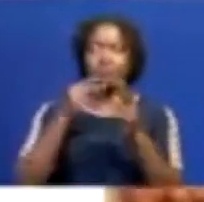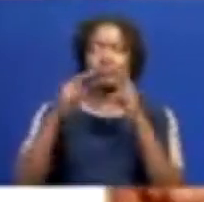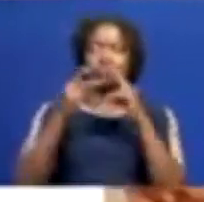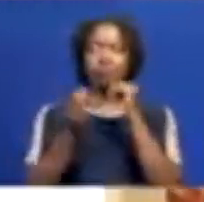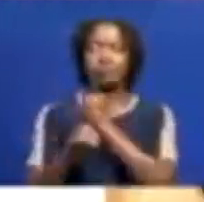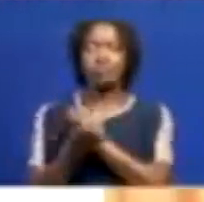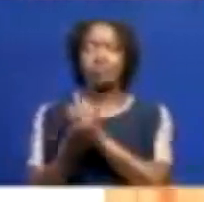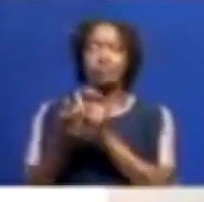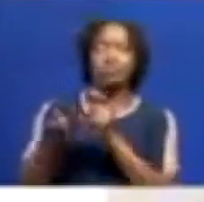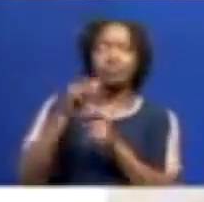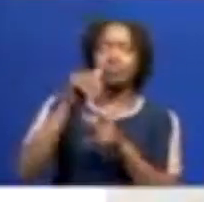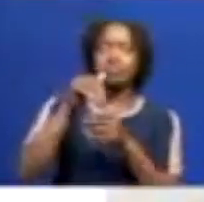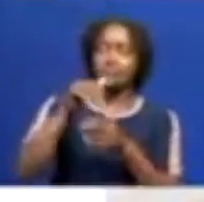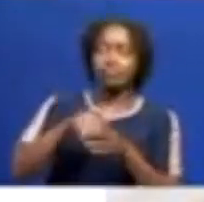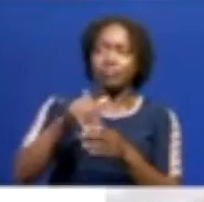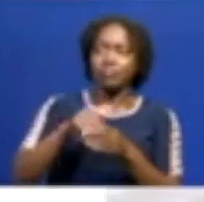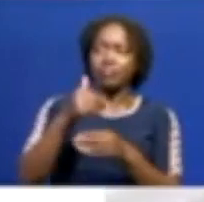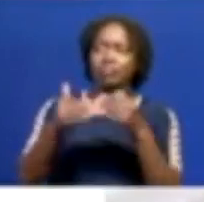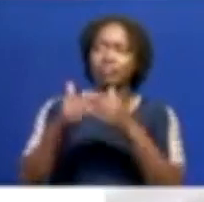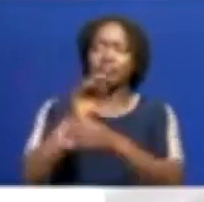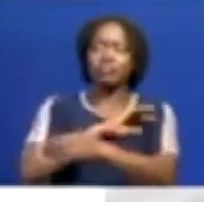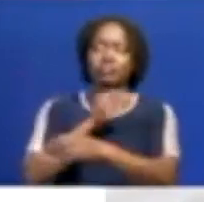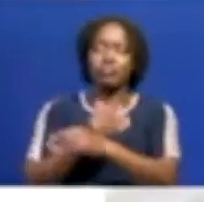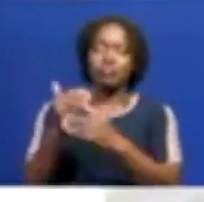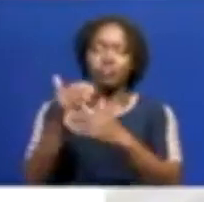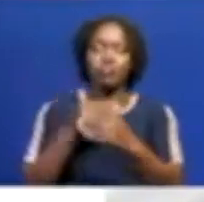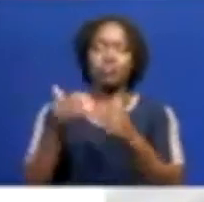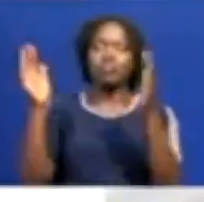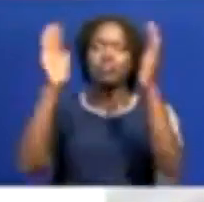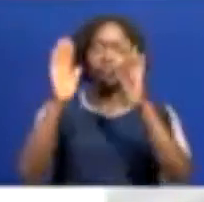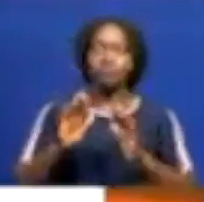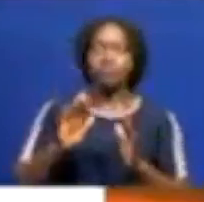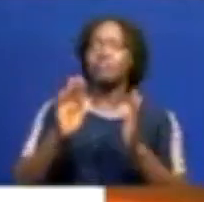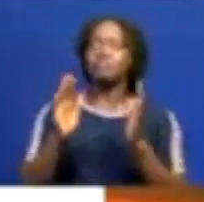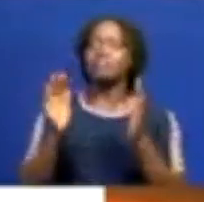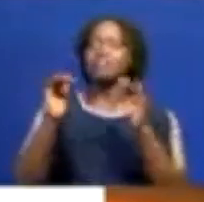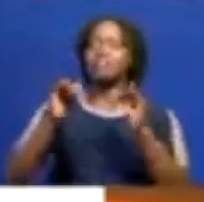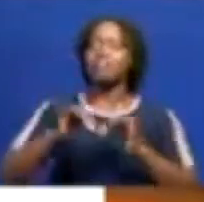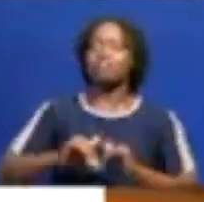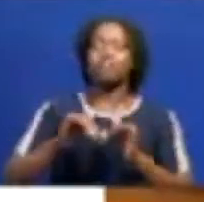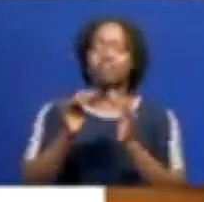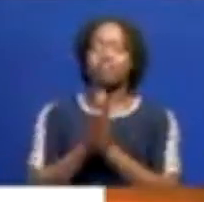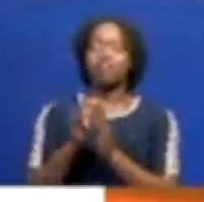advised to increase investments and build capacity ahead of the Africa Climate Summit that is slated for early next month.